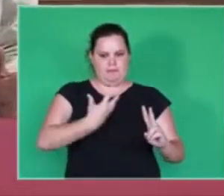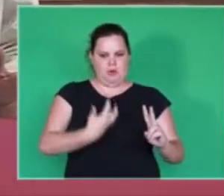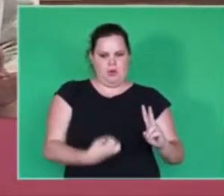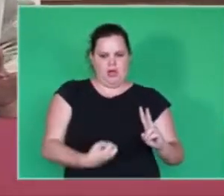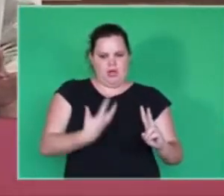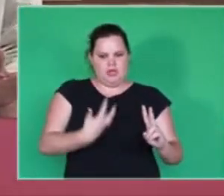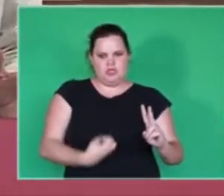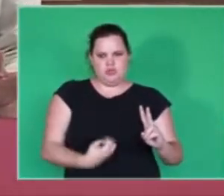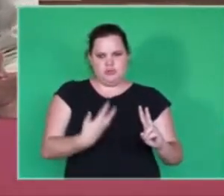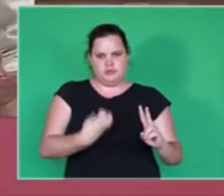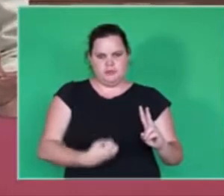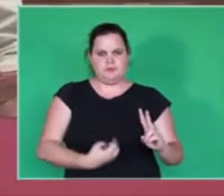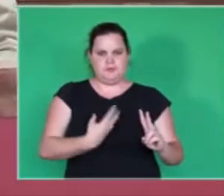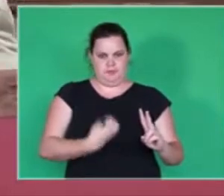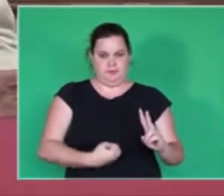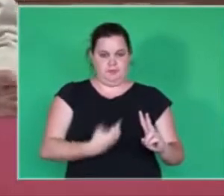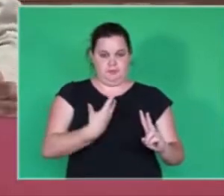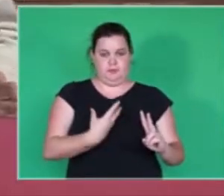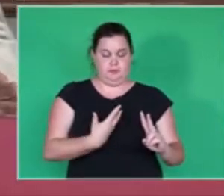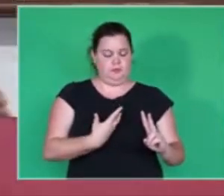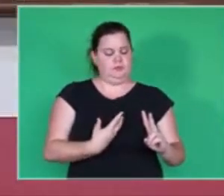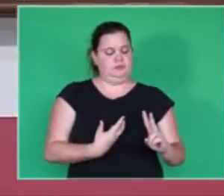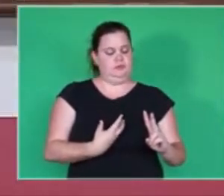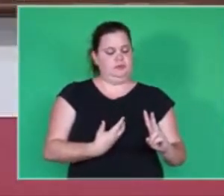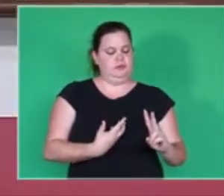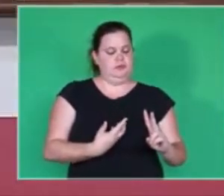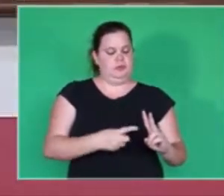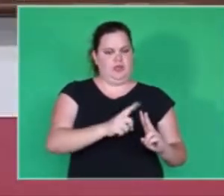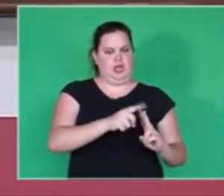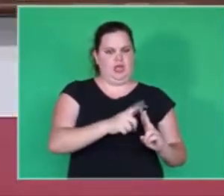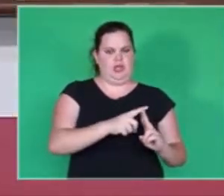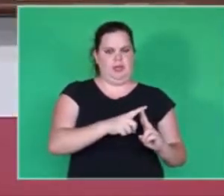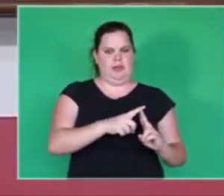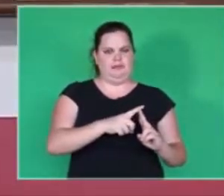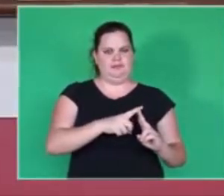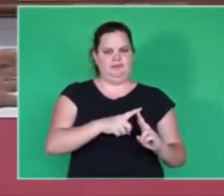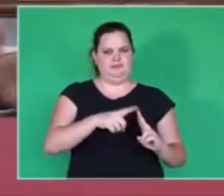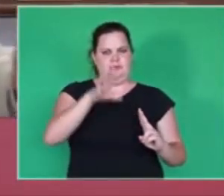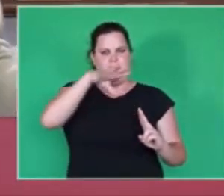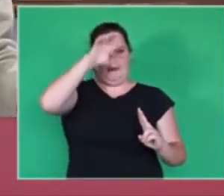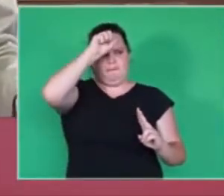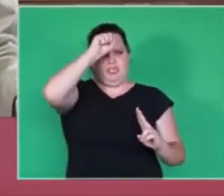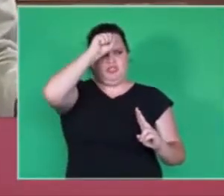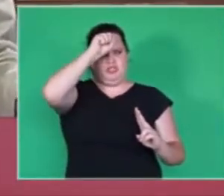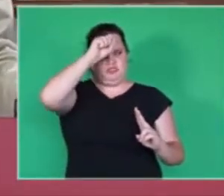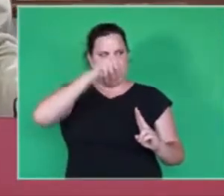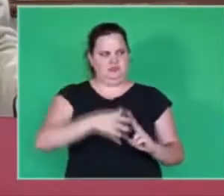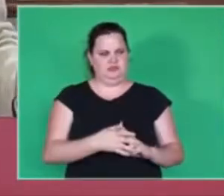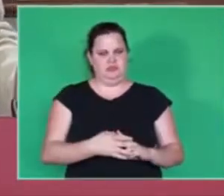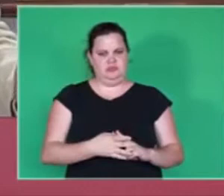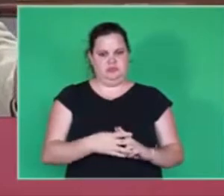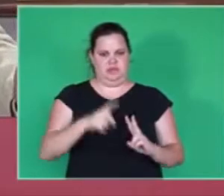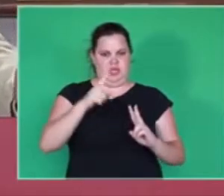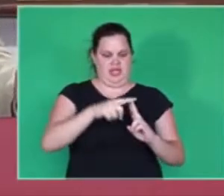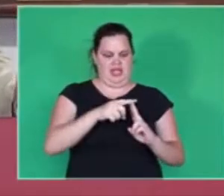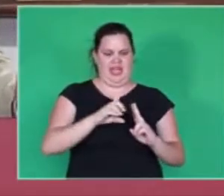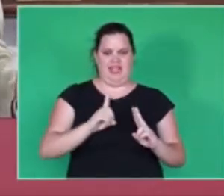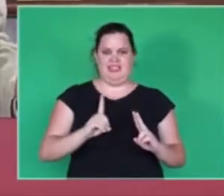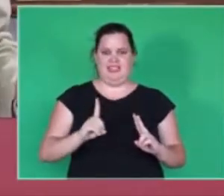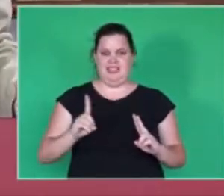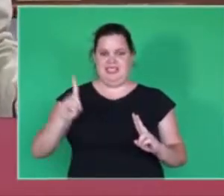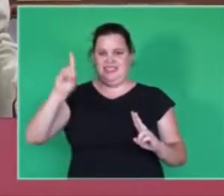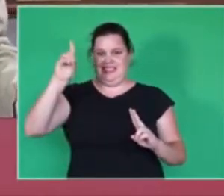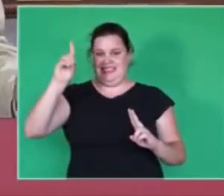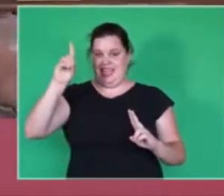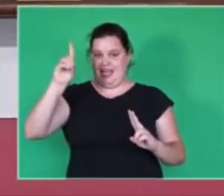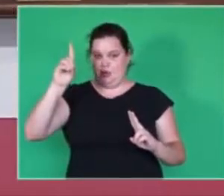poetic. Their origin was poetic and was mystical. Therefore, instead of using the word God, they